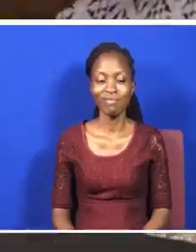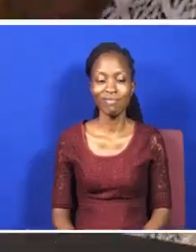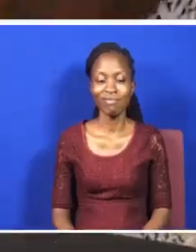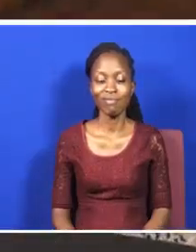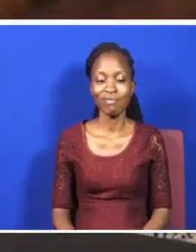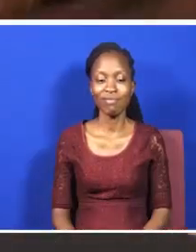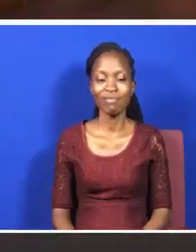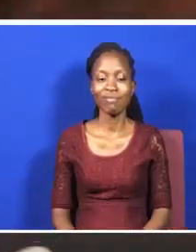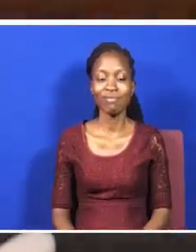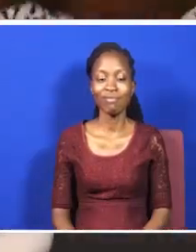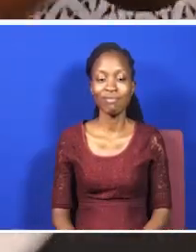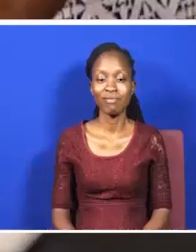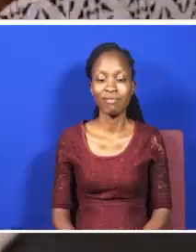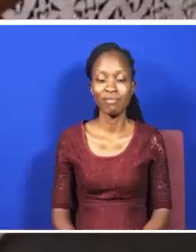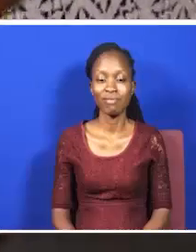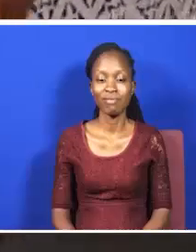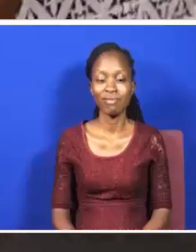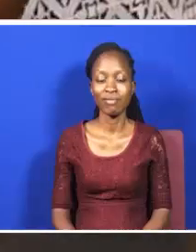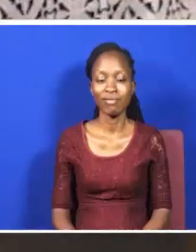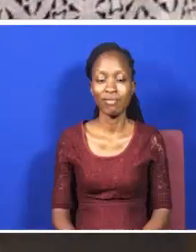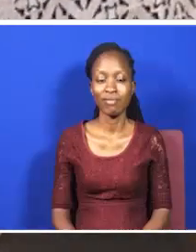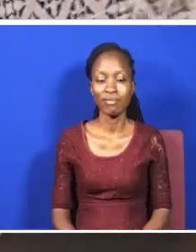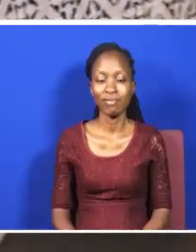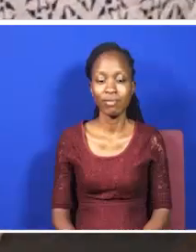And another folding.